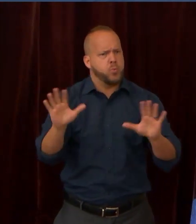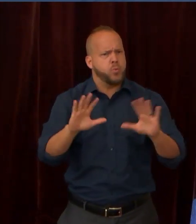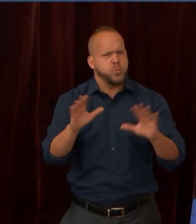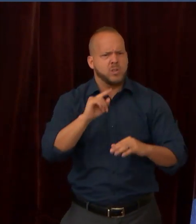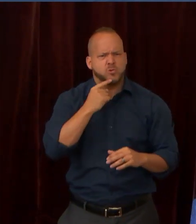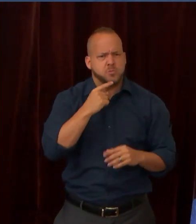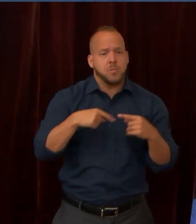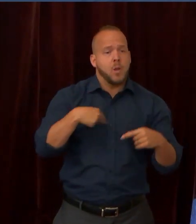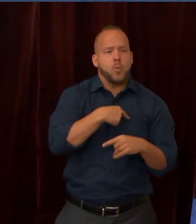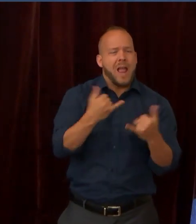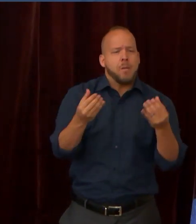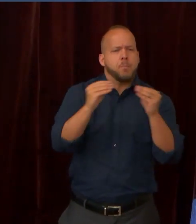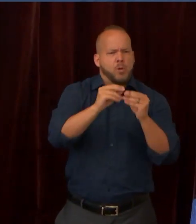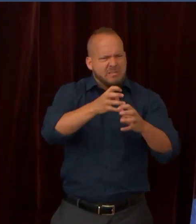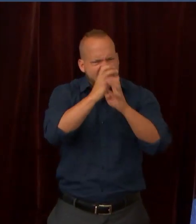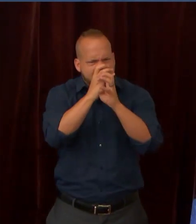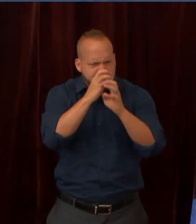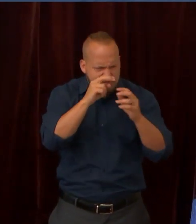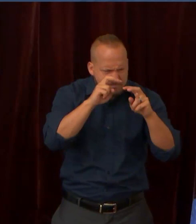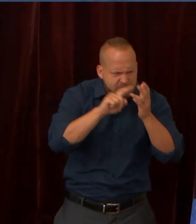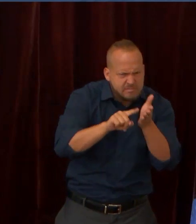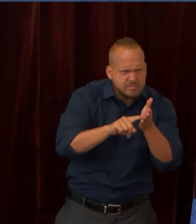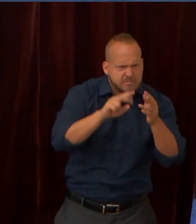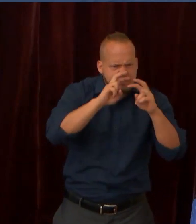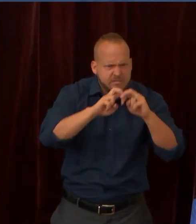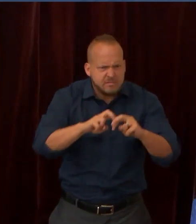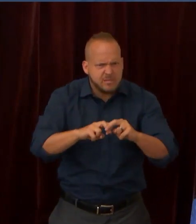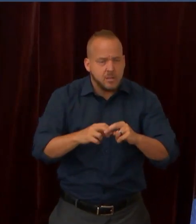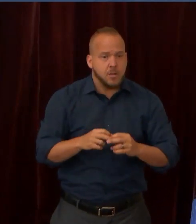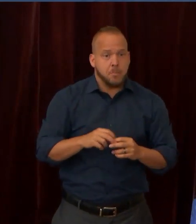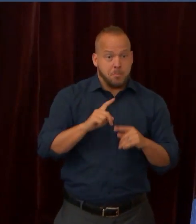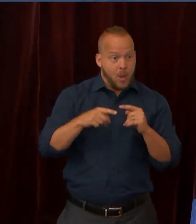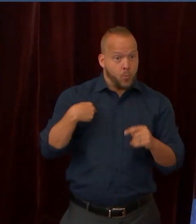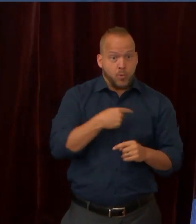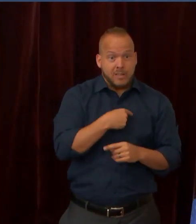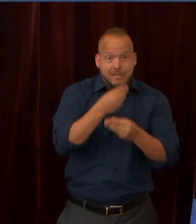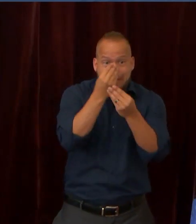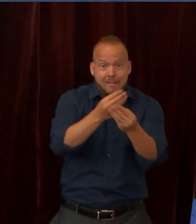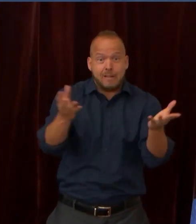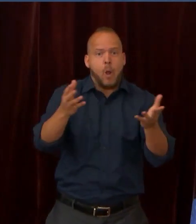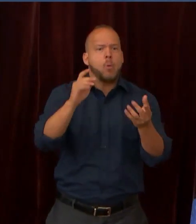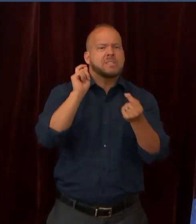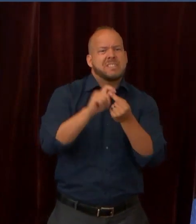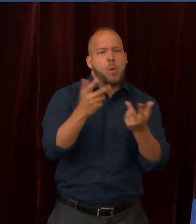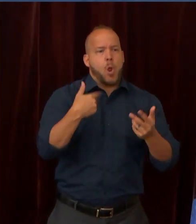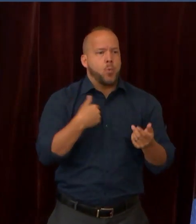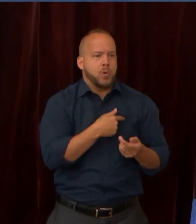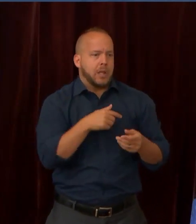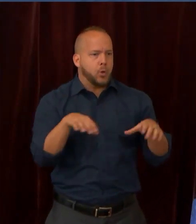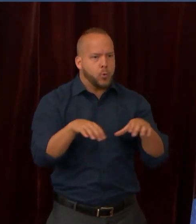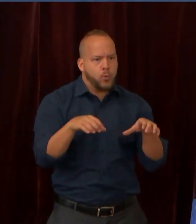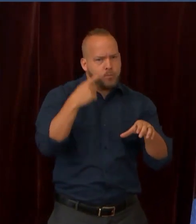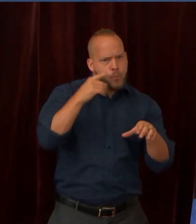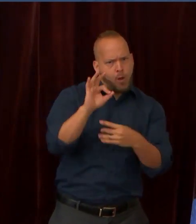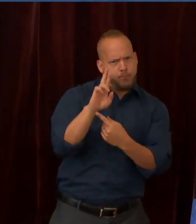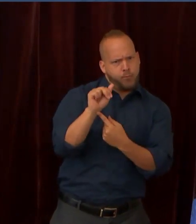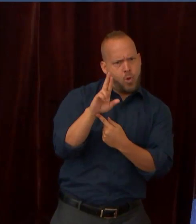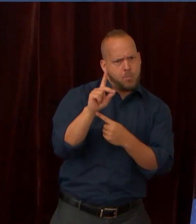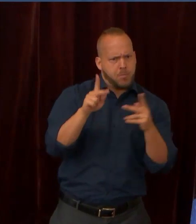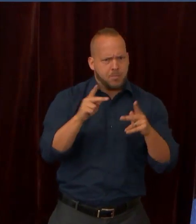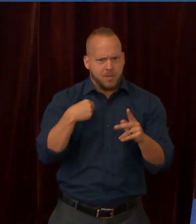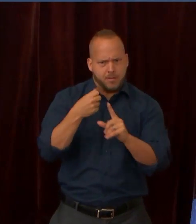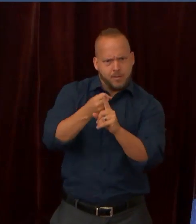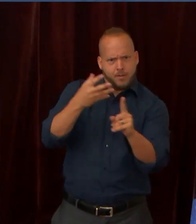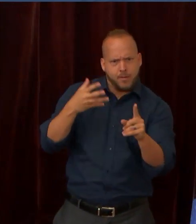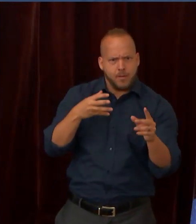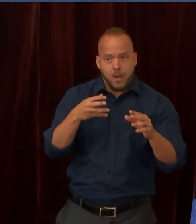obviously we don't disclose so that the criminals don't learn about our activities. But I can tell you that they've been very vigorous. There